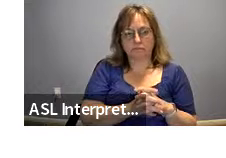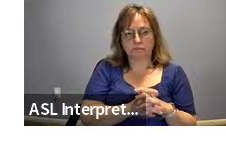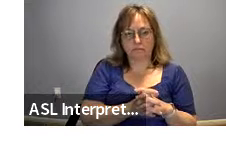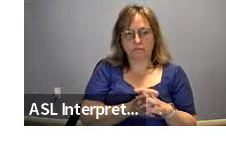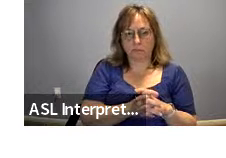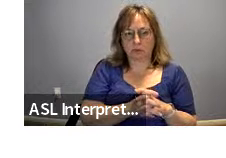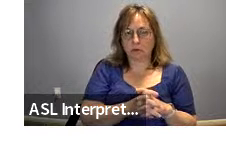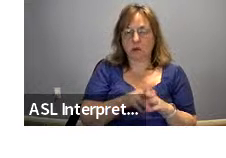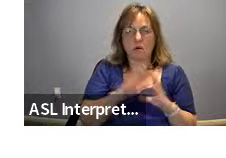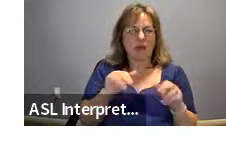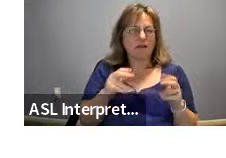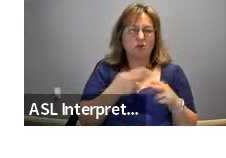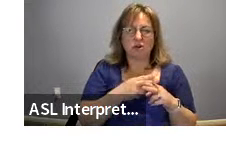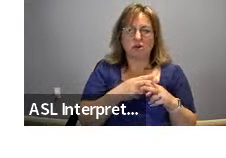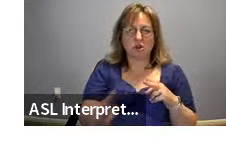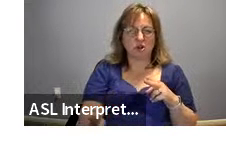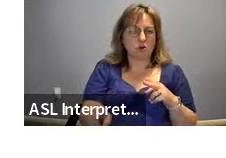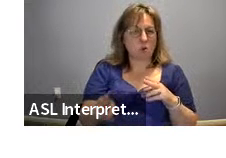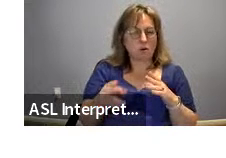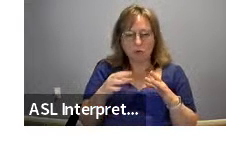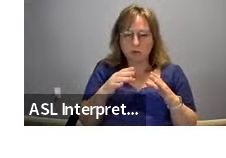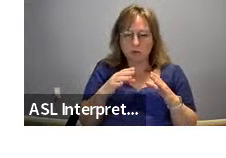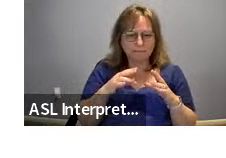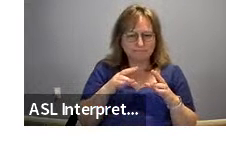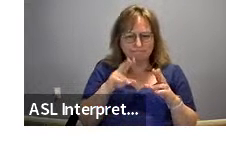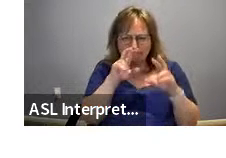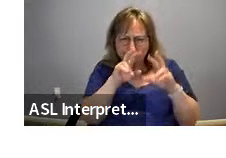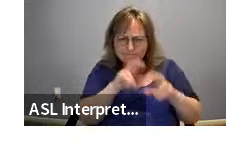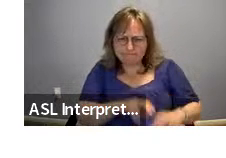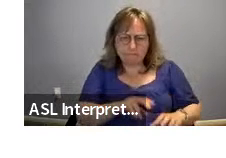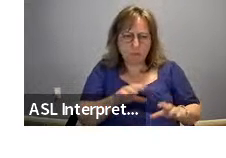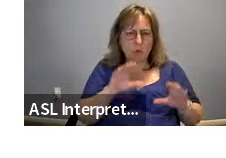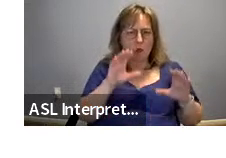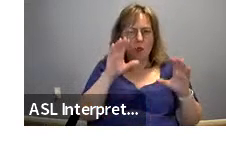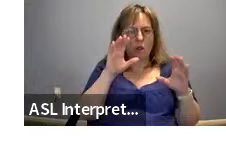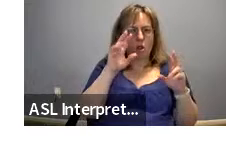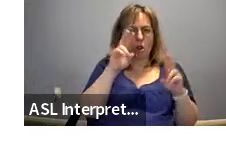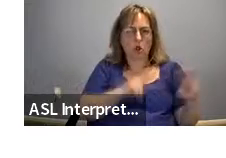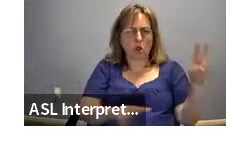So that's a brief tour of Skyward Family Access.